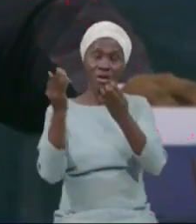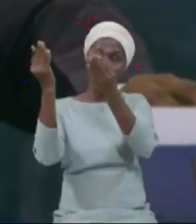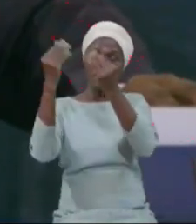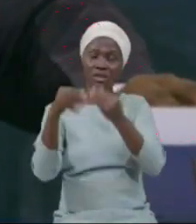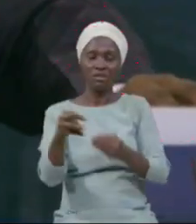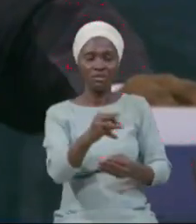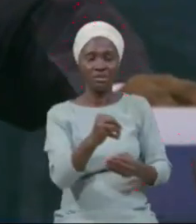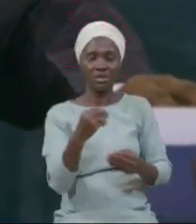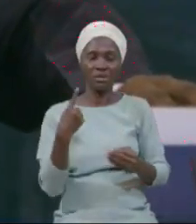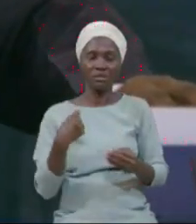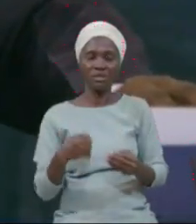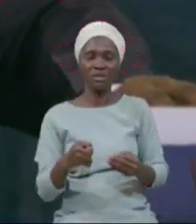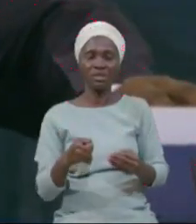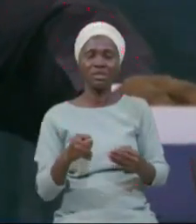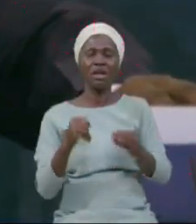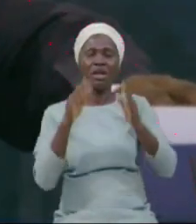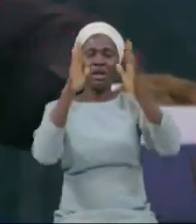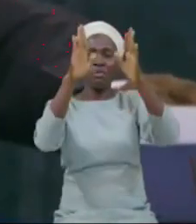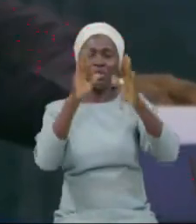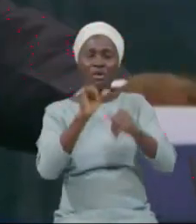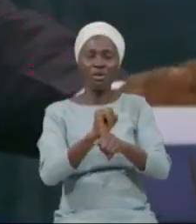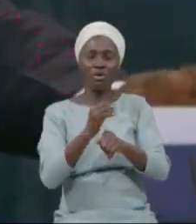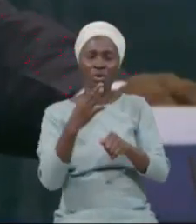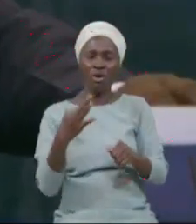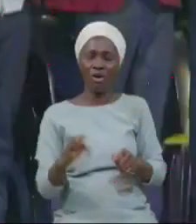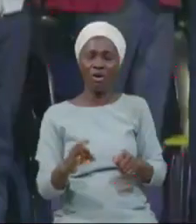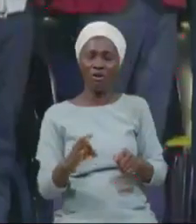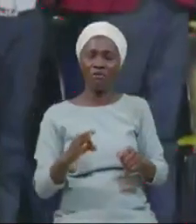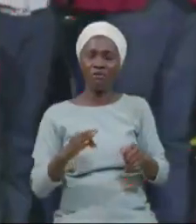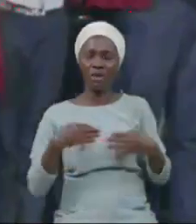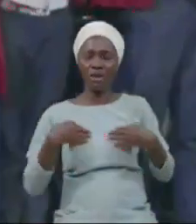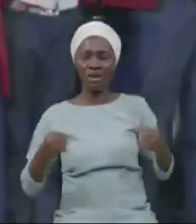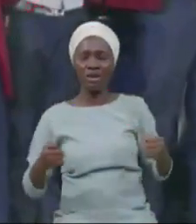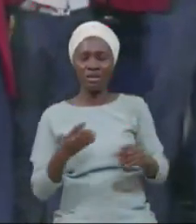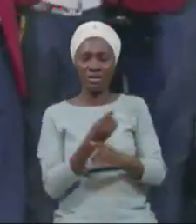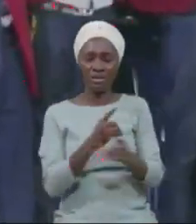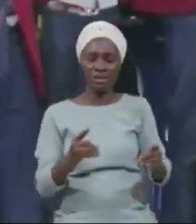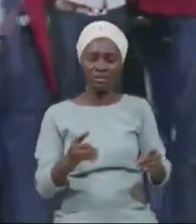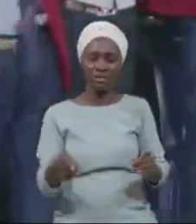of deliverance, in Jesus' name.